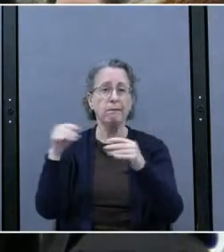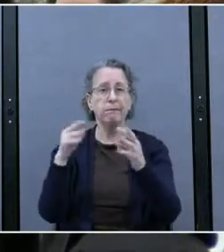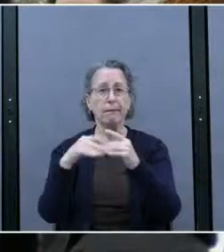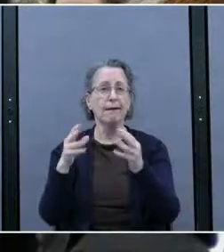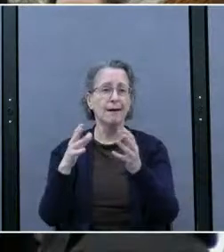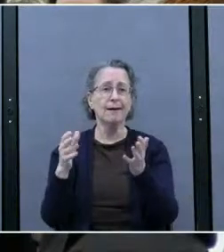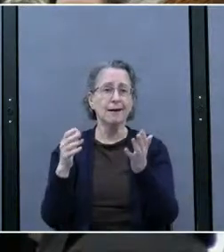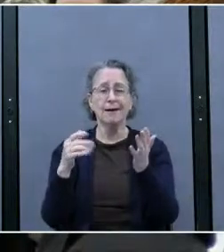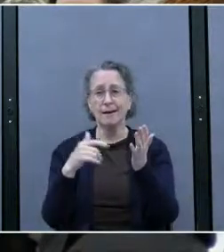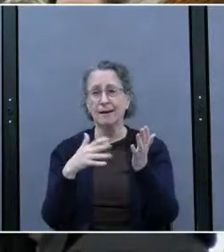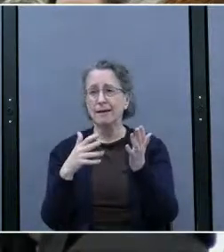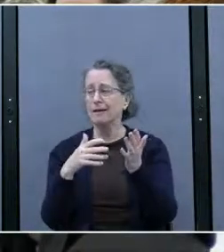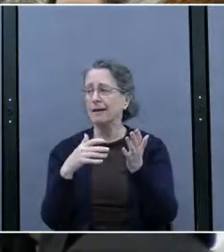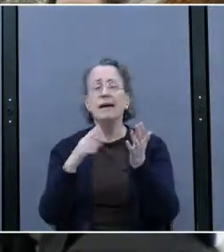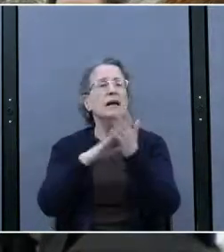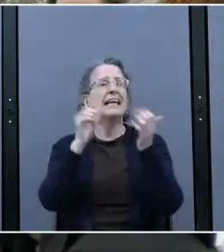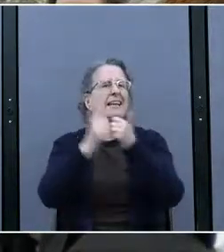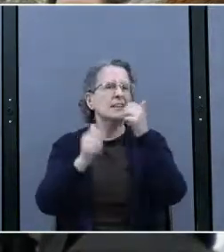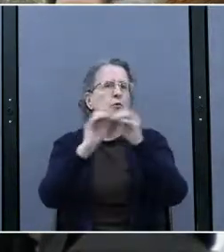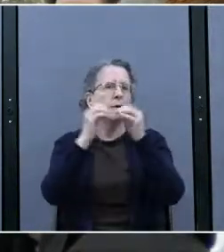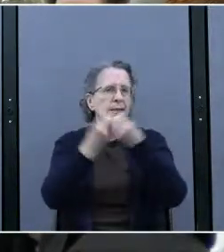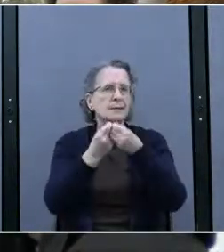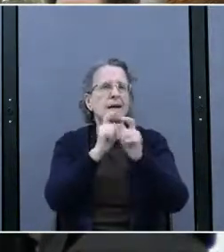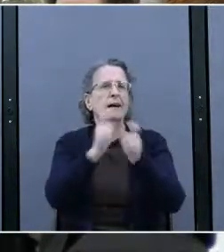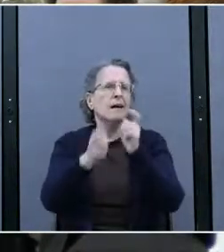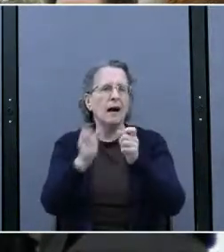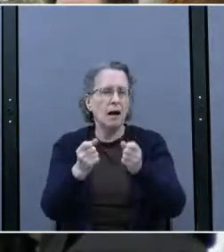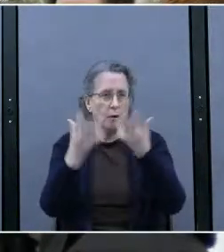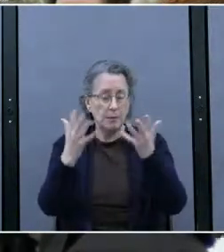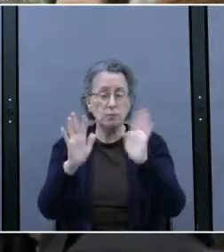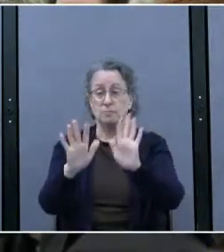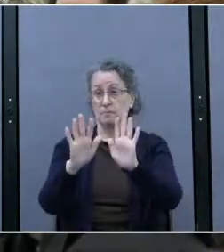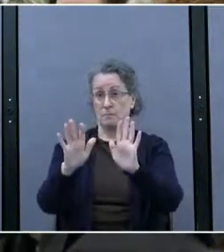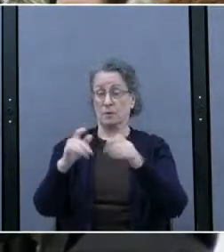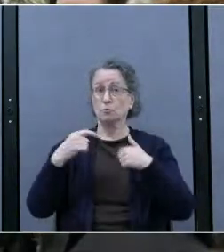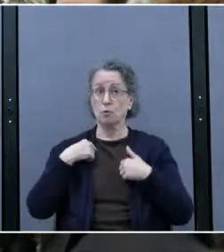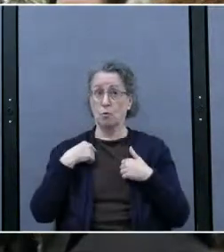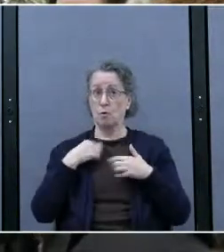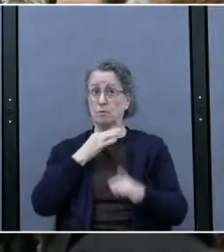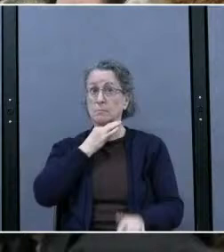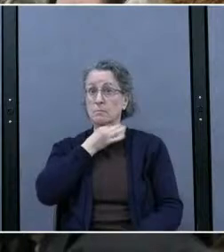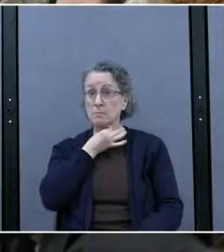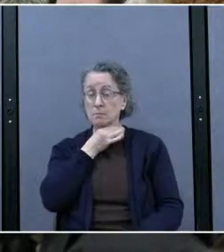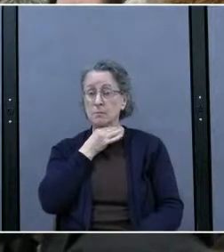numbers. What is the actual percentage